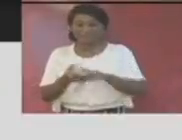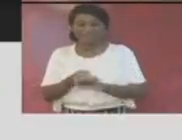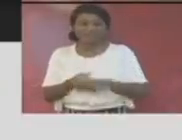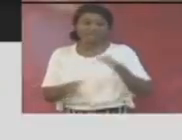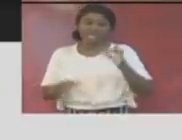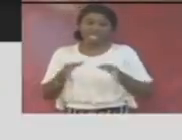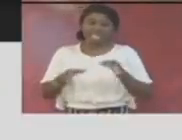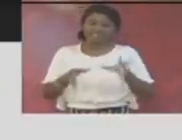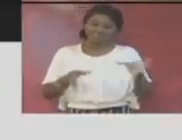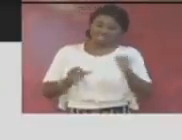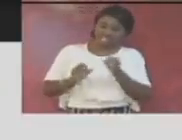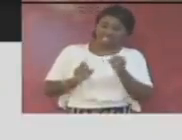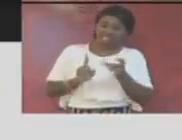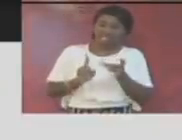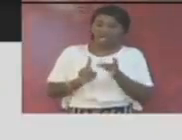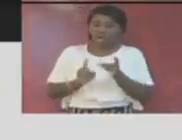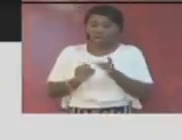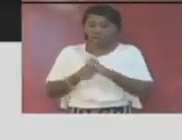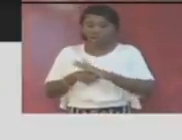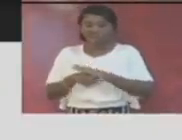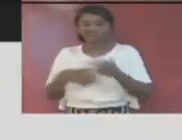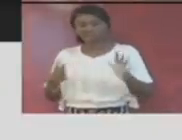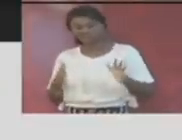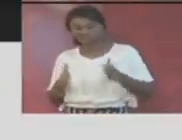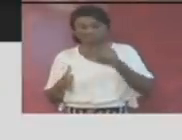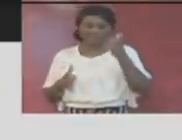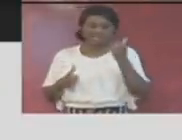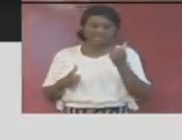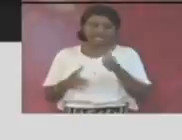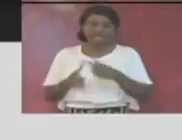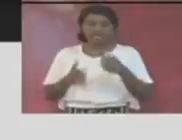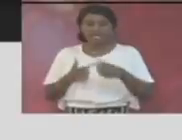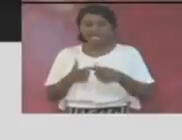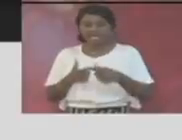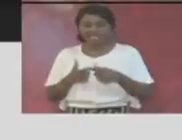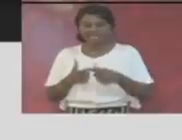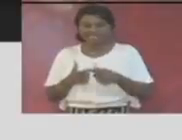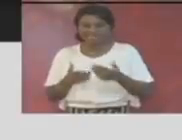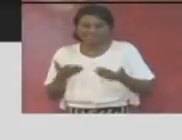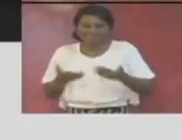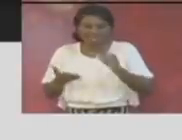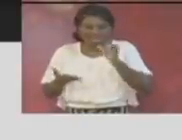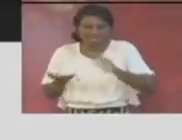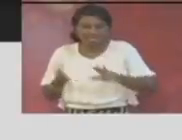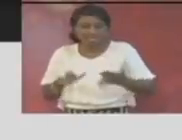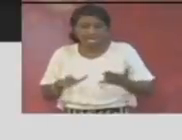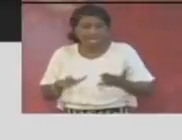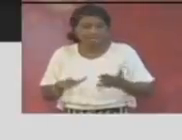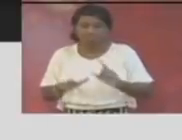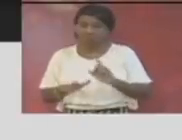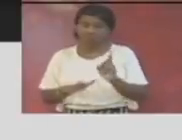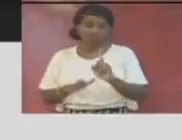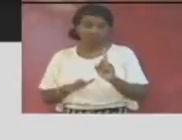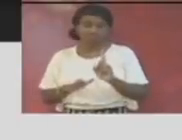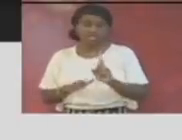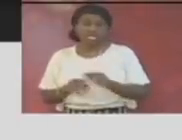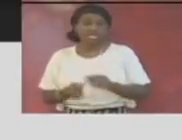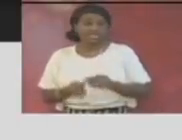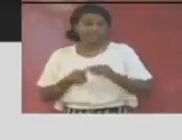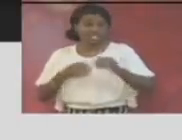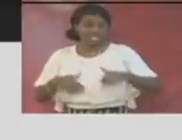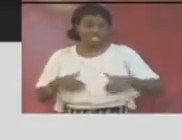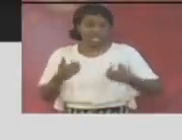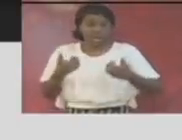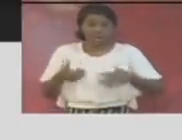get COVID-19, we will simply recover and that our chances of dying is low, especially for those who are young